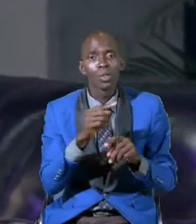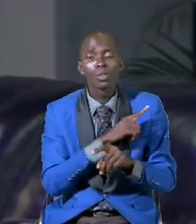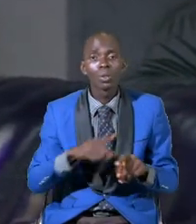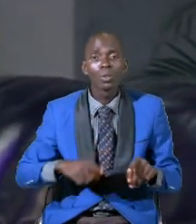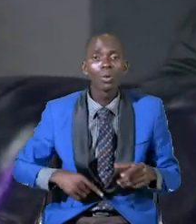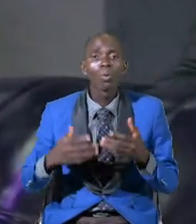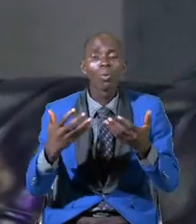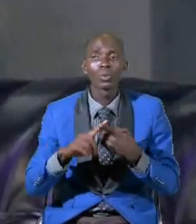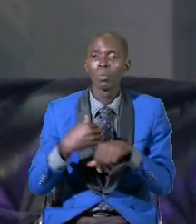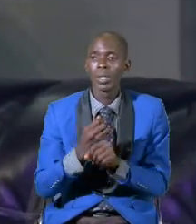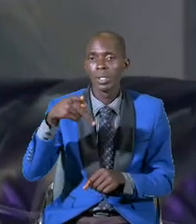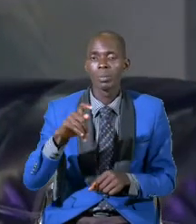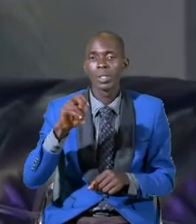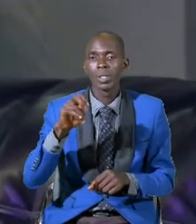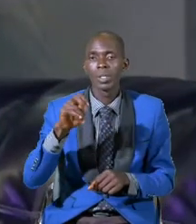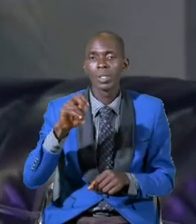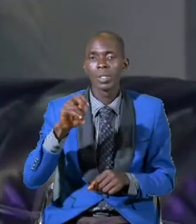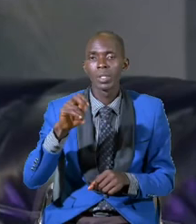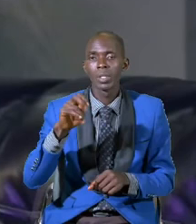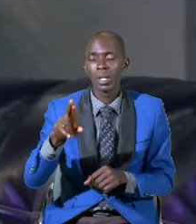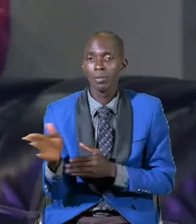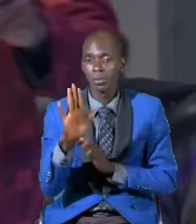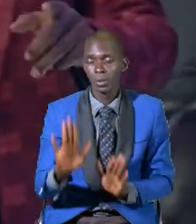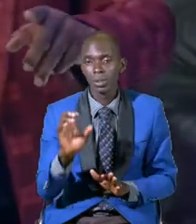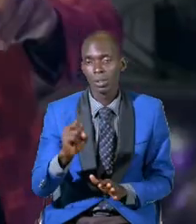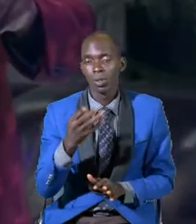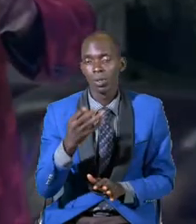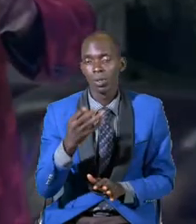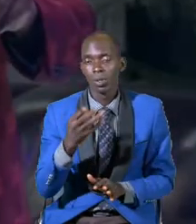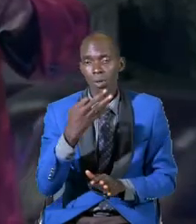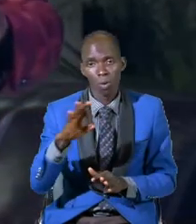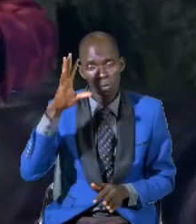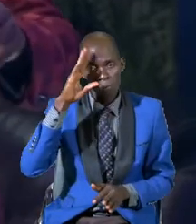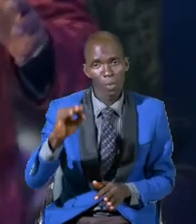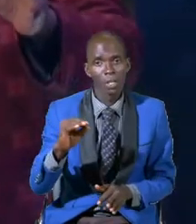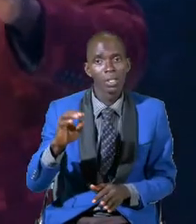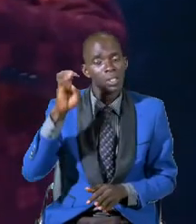Peter a fisher of men. Follow me. He wants to make you